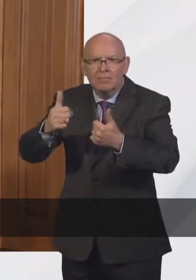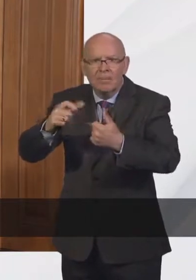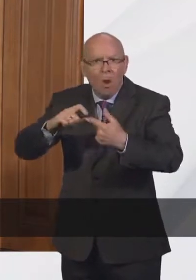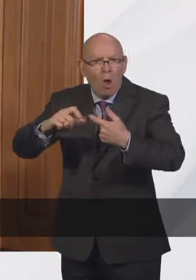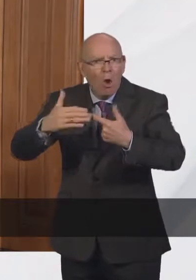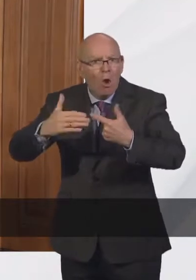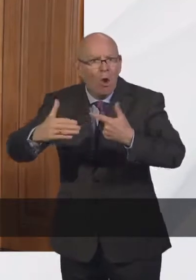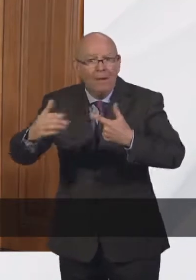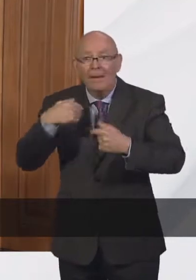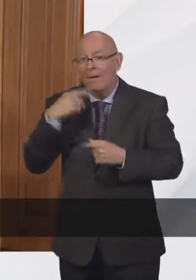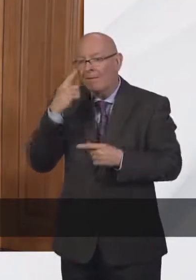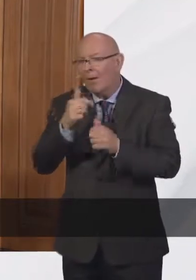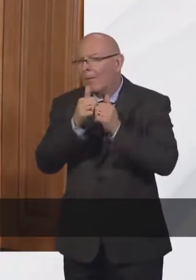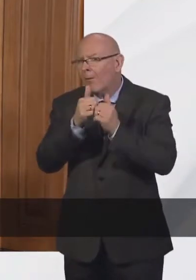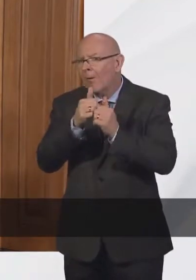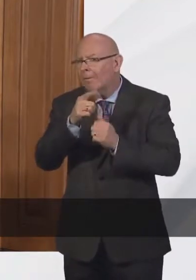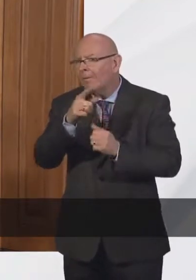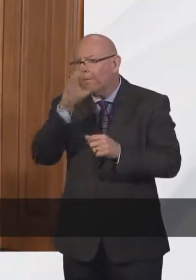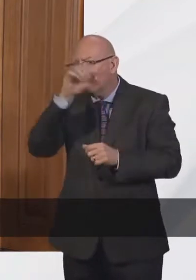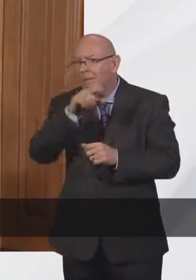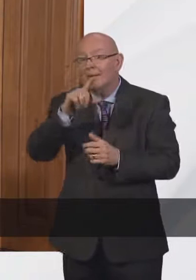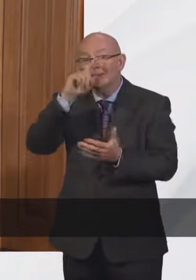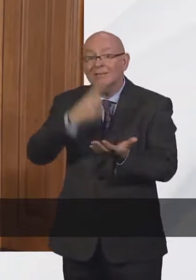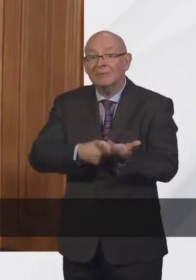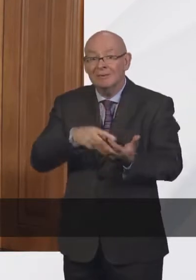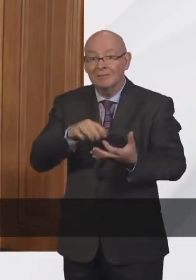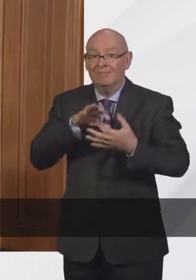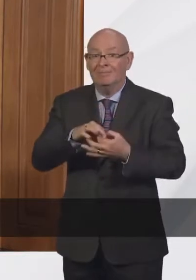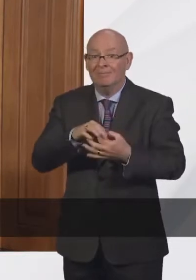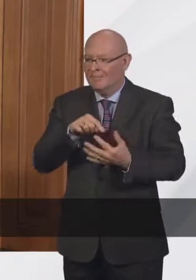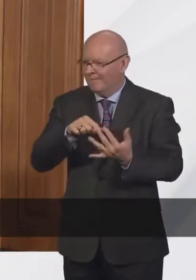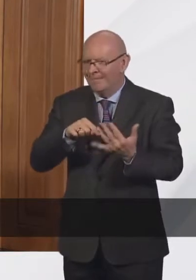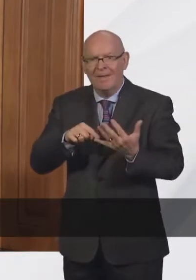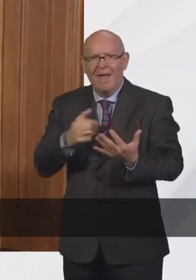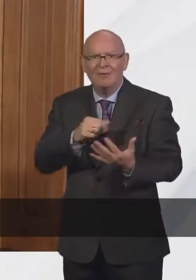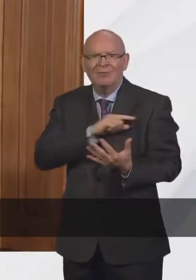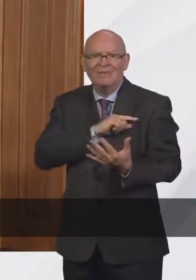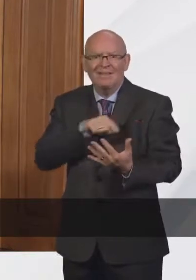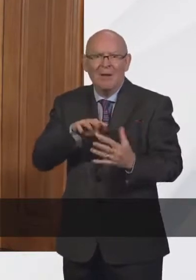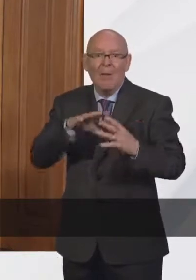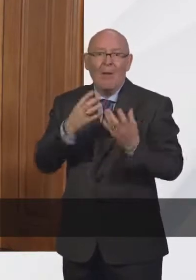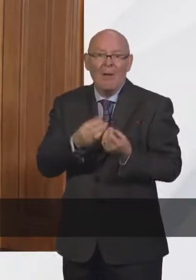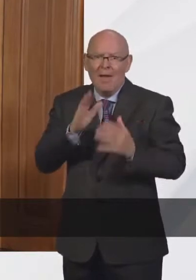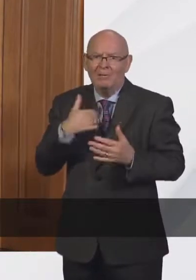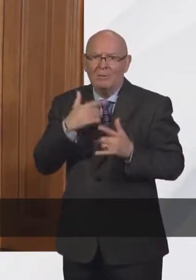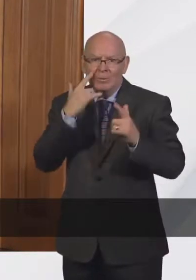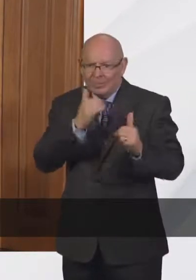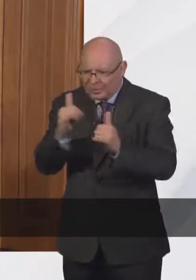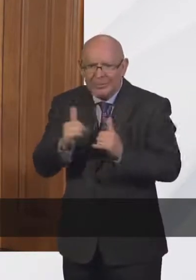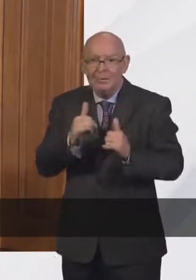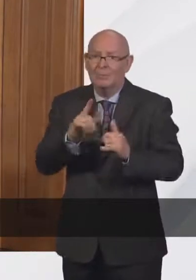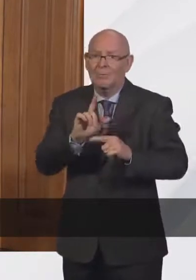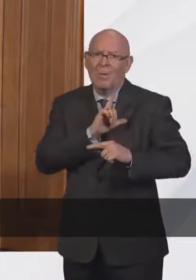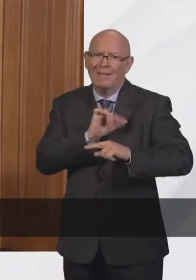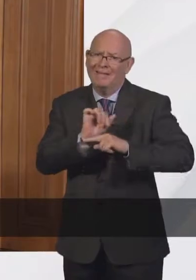symptoms of cough, of fever, of losing smell or sense of taste, then we must self-isolate